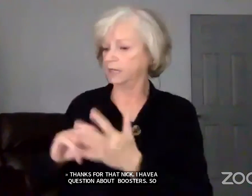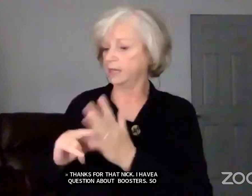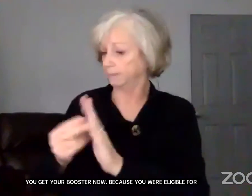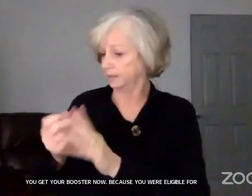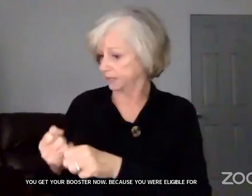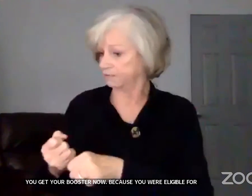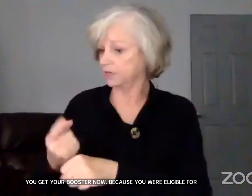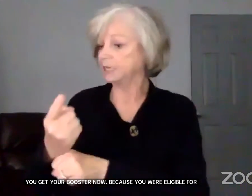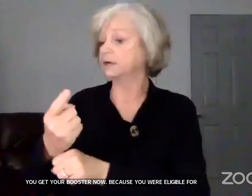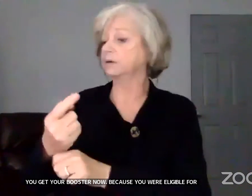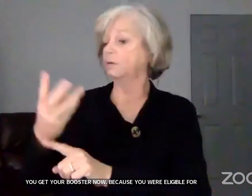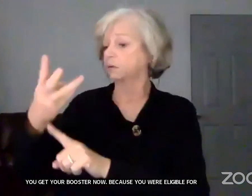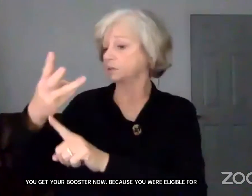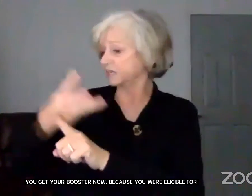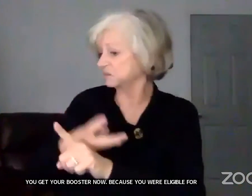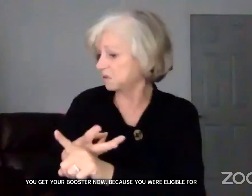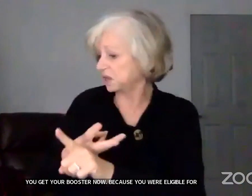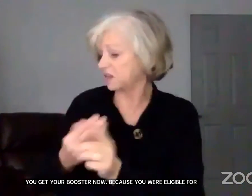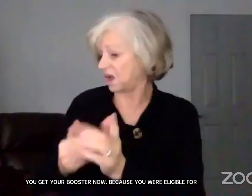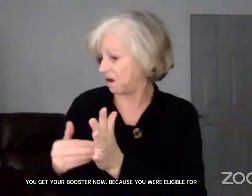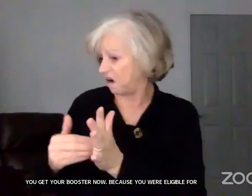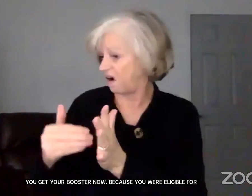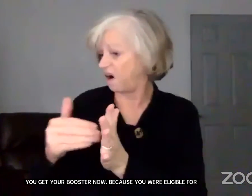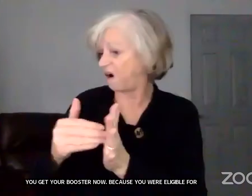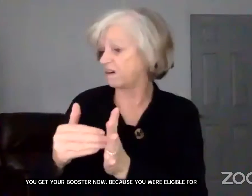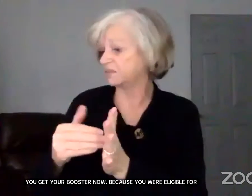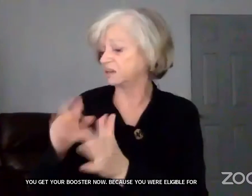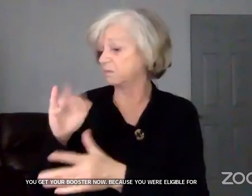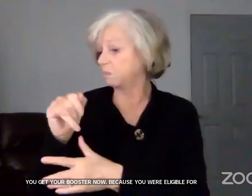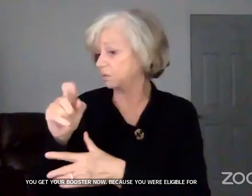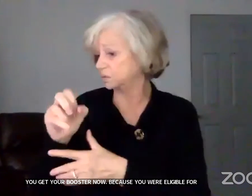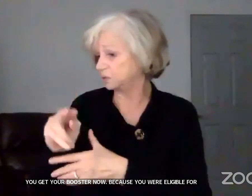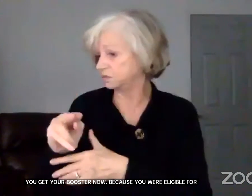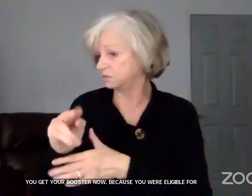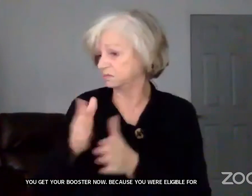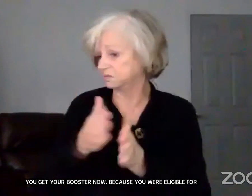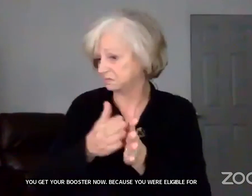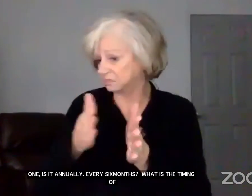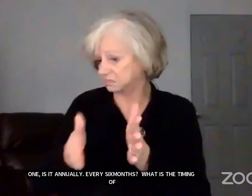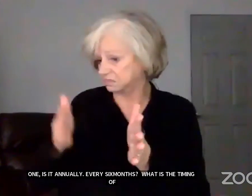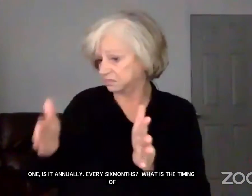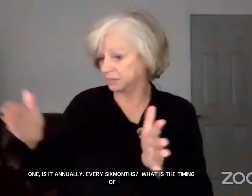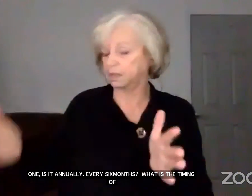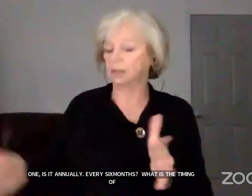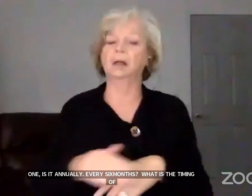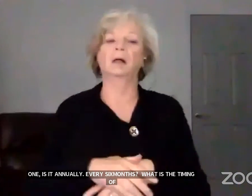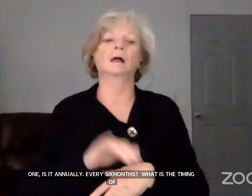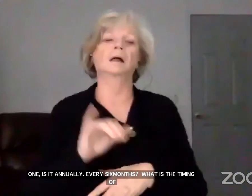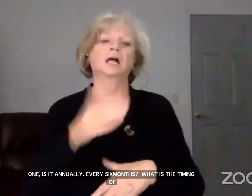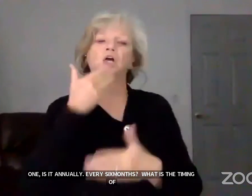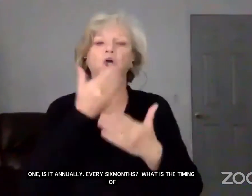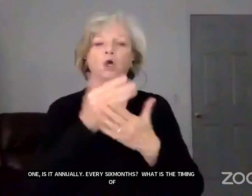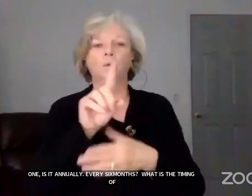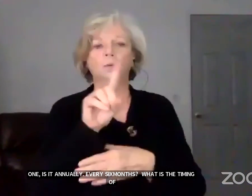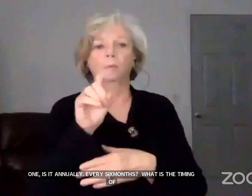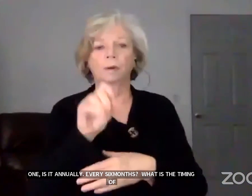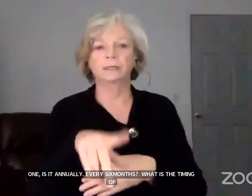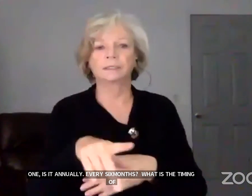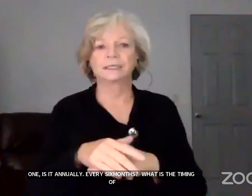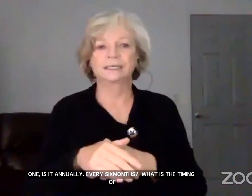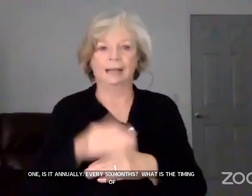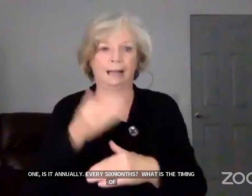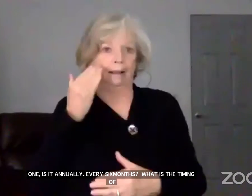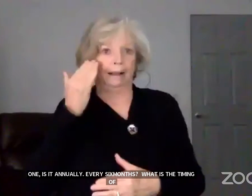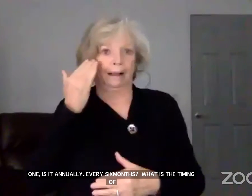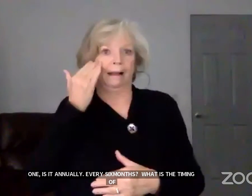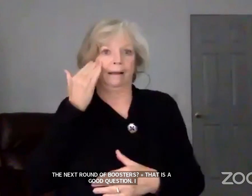6 months? Like, what's the timing of the next round of boosters? Yeah, that's a good question. I don't know the answer, and